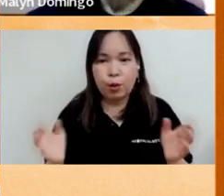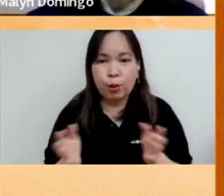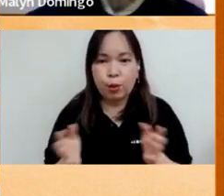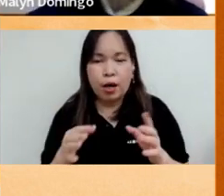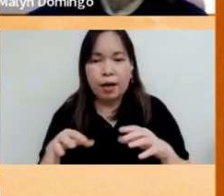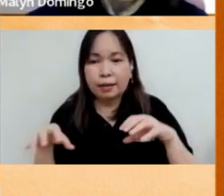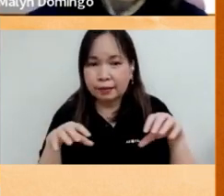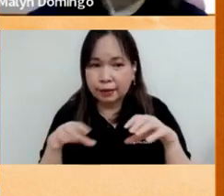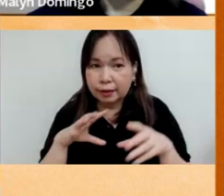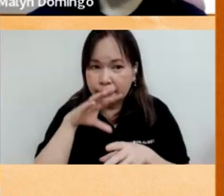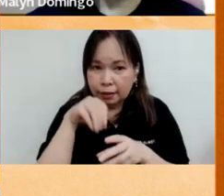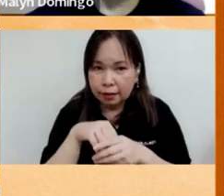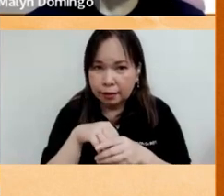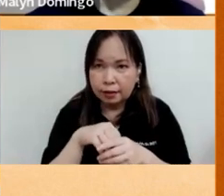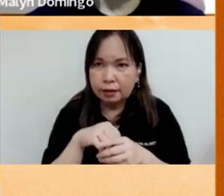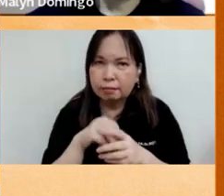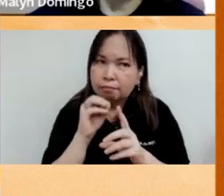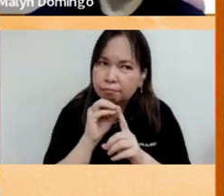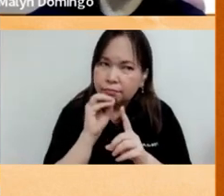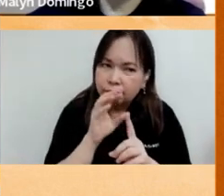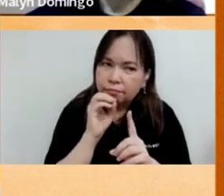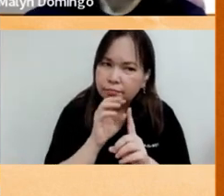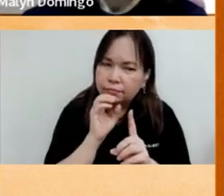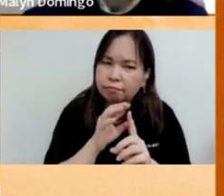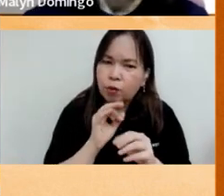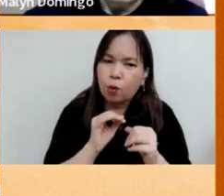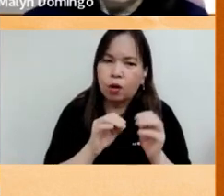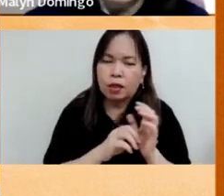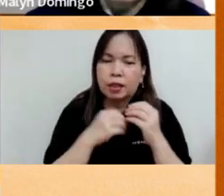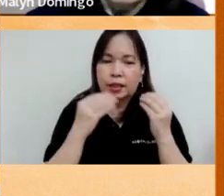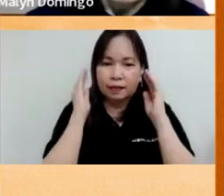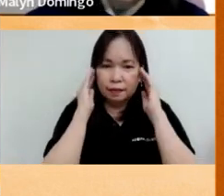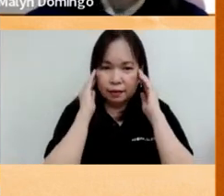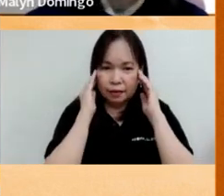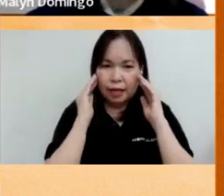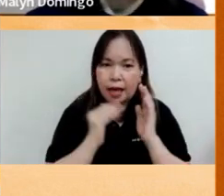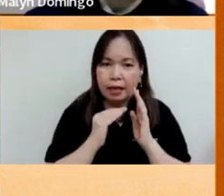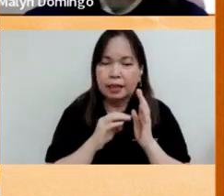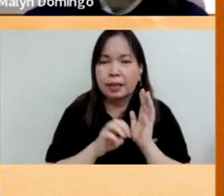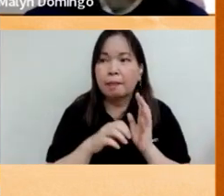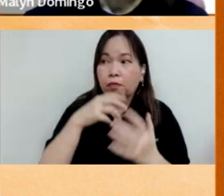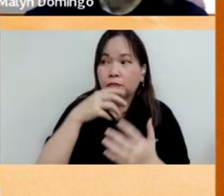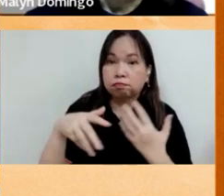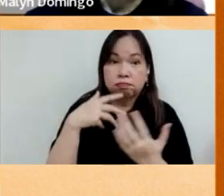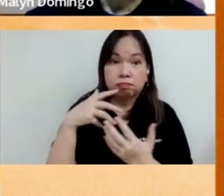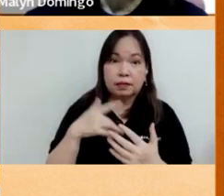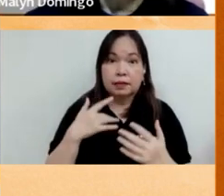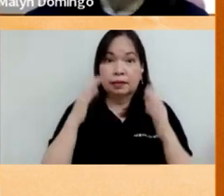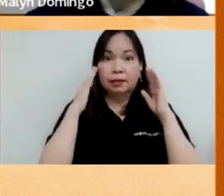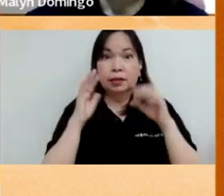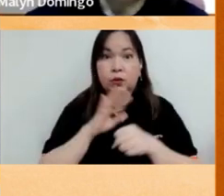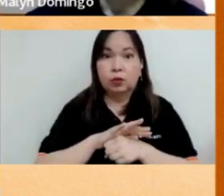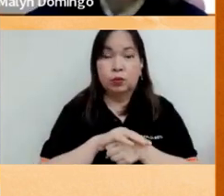that cause them anxiety, such as socializing with peers or going